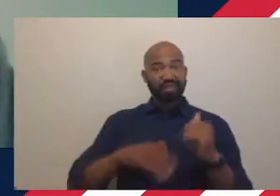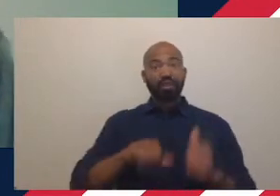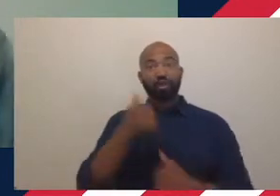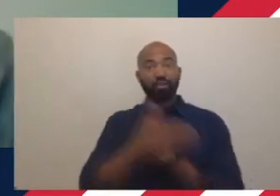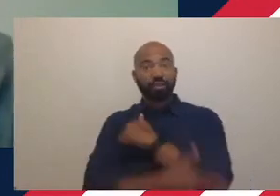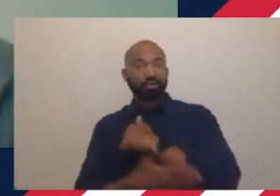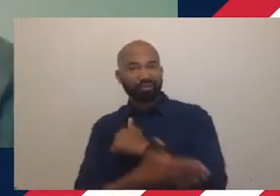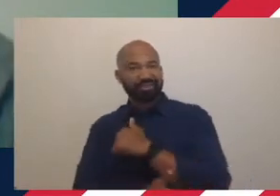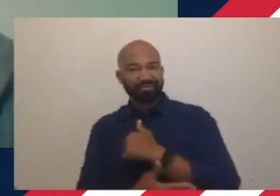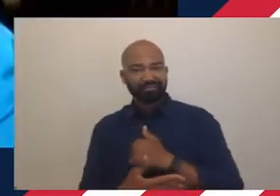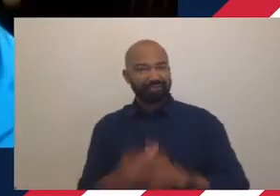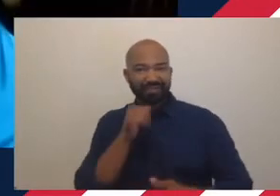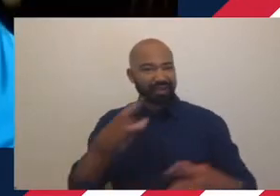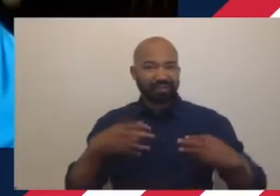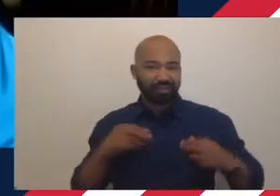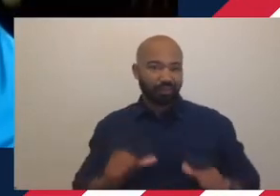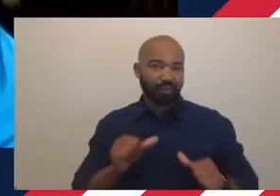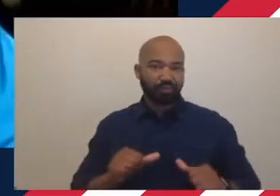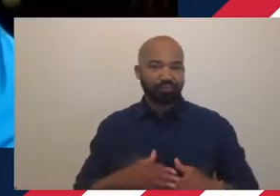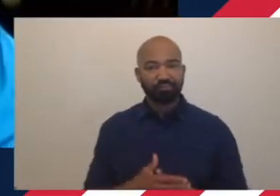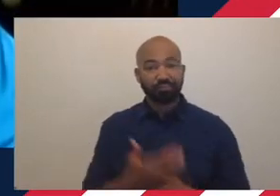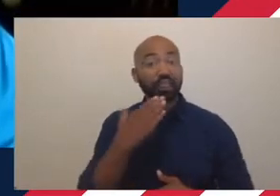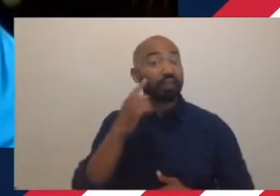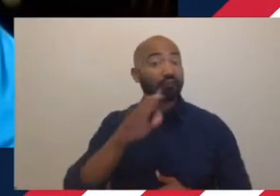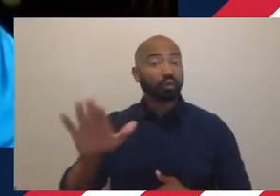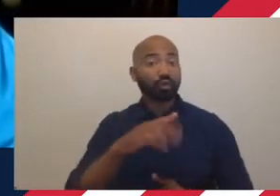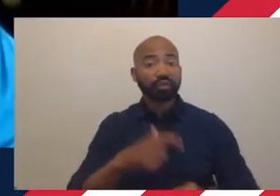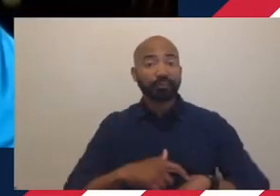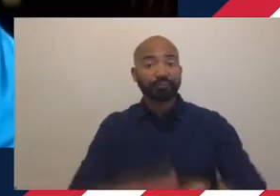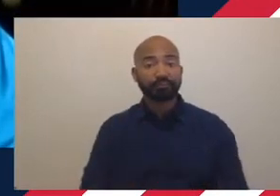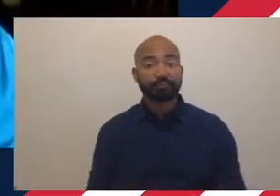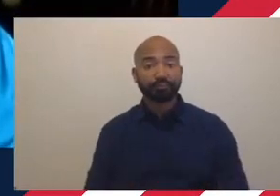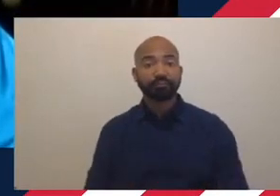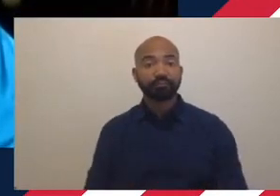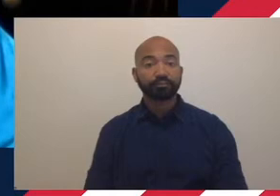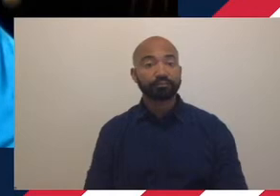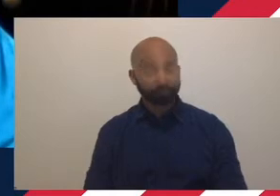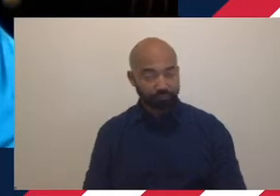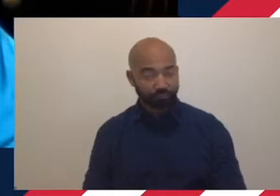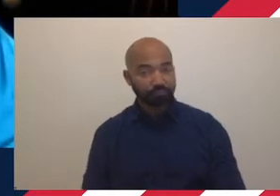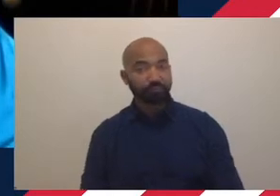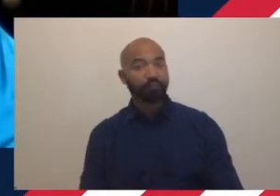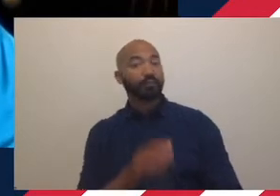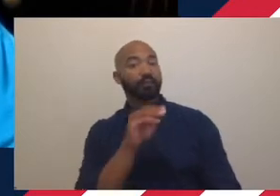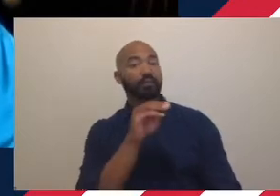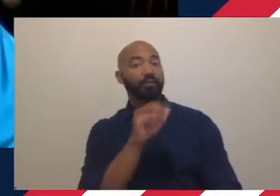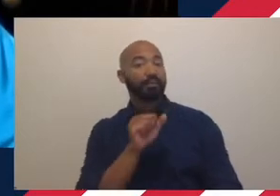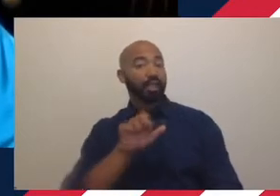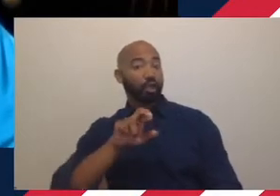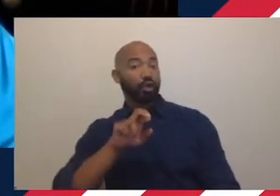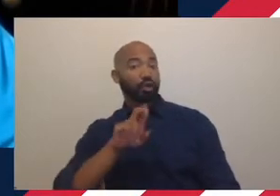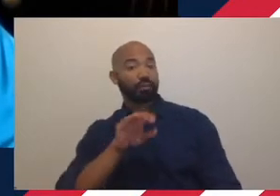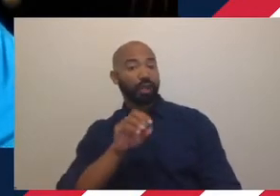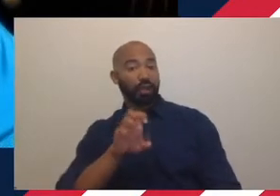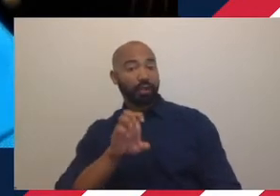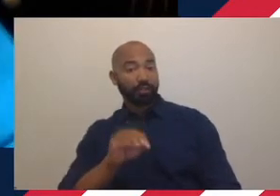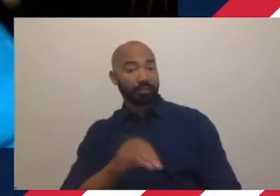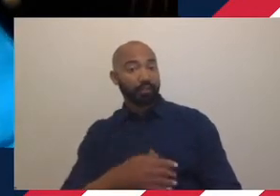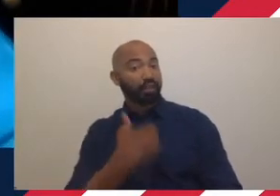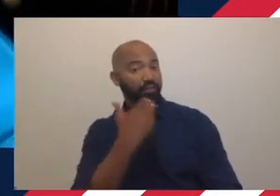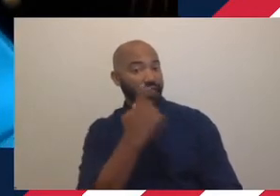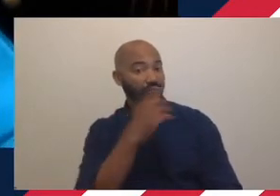time. Thank you so much for your sacrifice and all that you do. I just saw our COVID numbers. They're